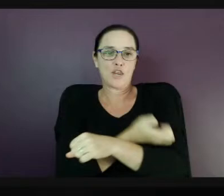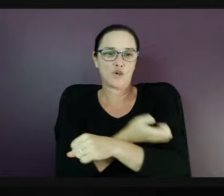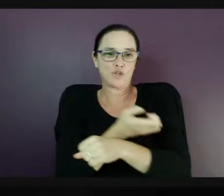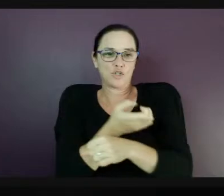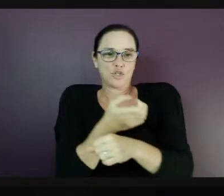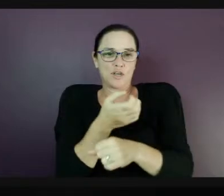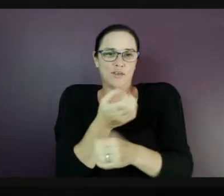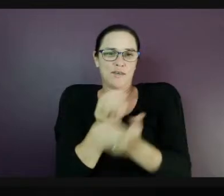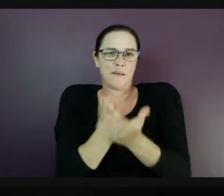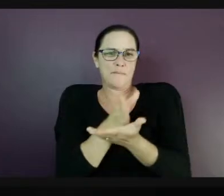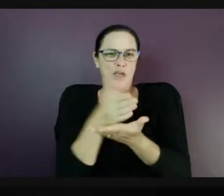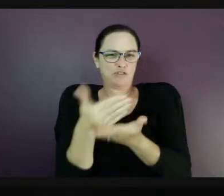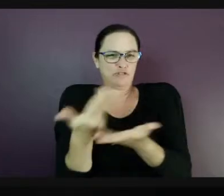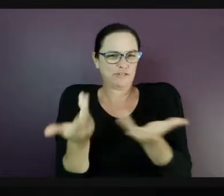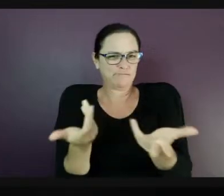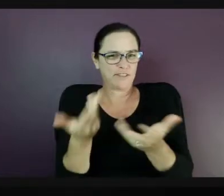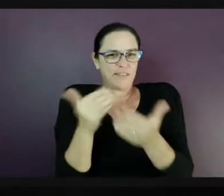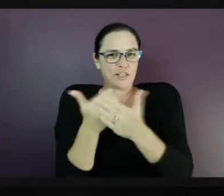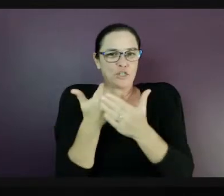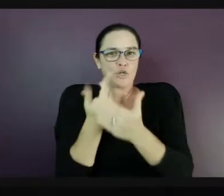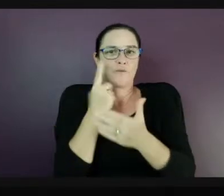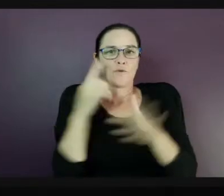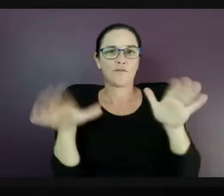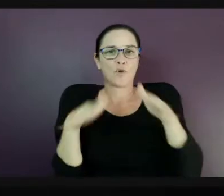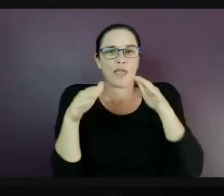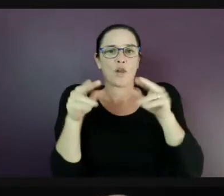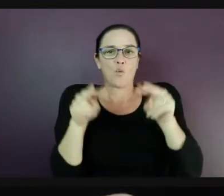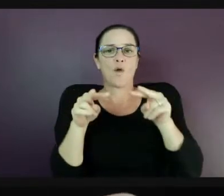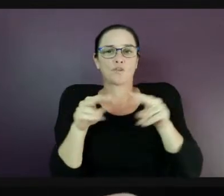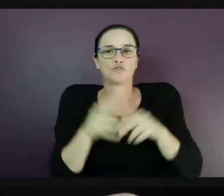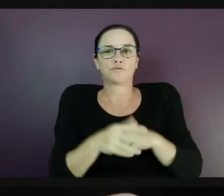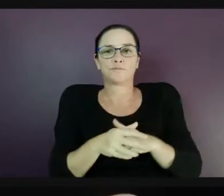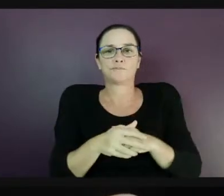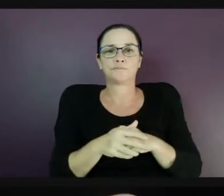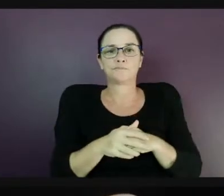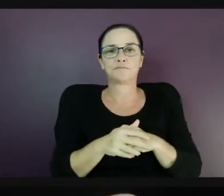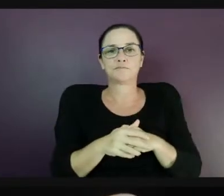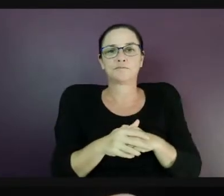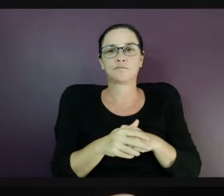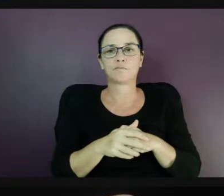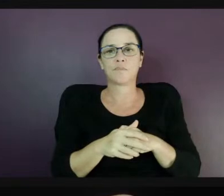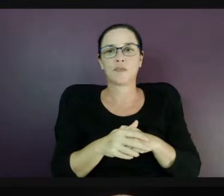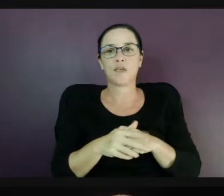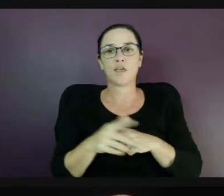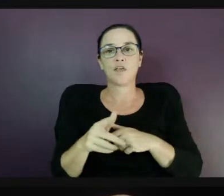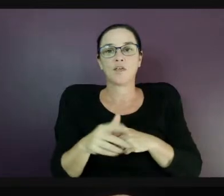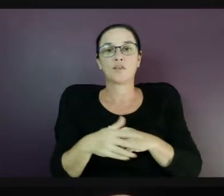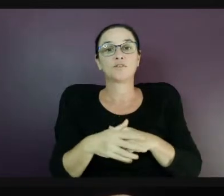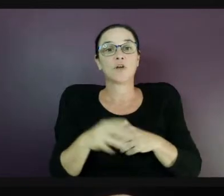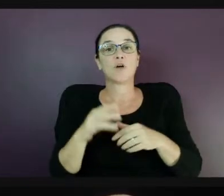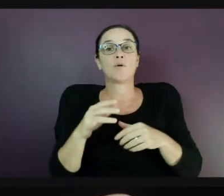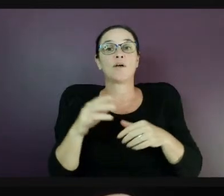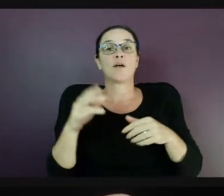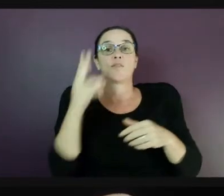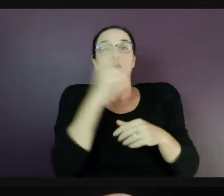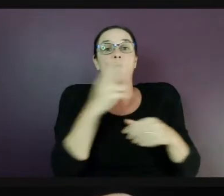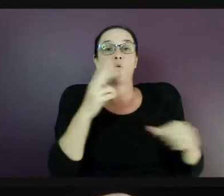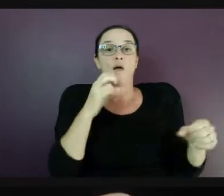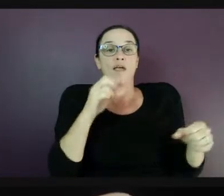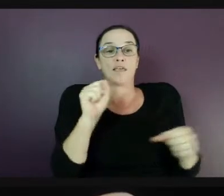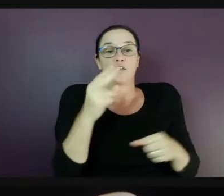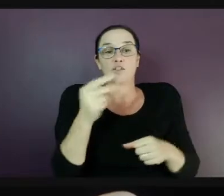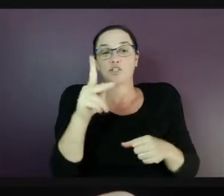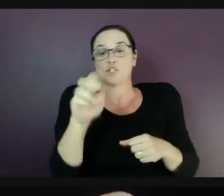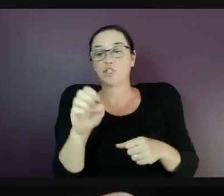something that's new for Volcano Watches in my experience here. So the Great Hawaii Shakeout is a yearly event that happens in